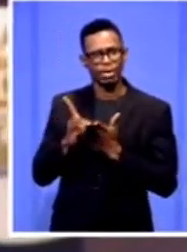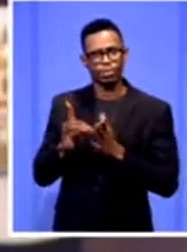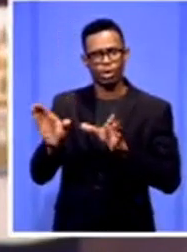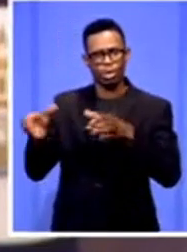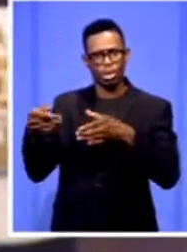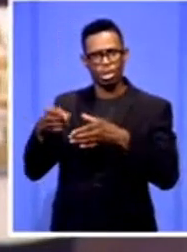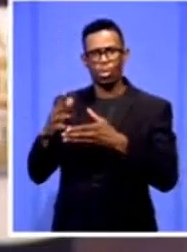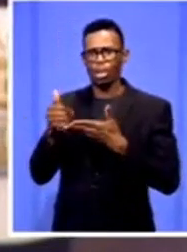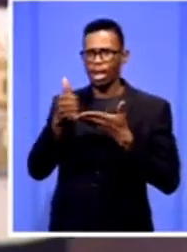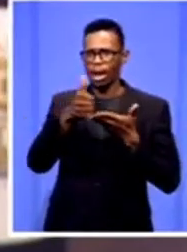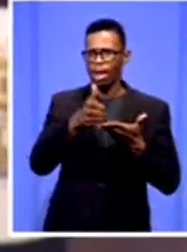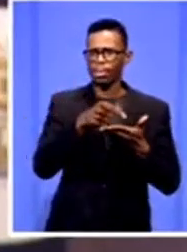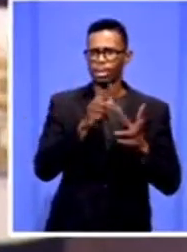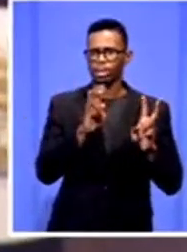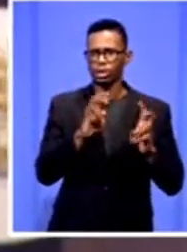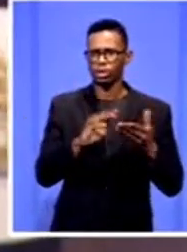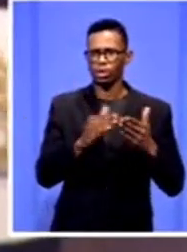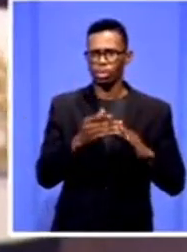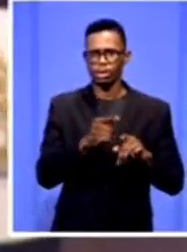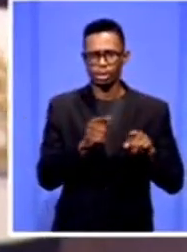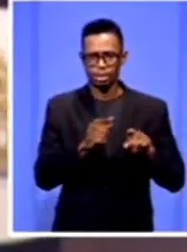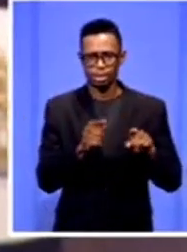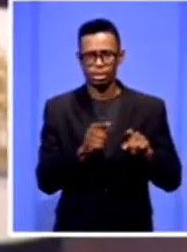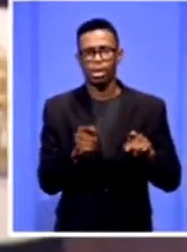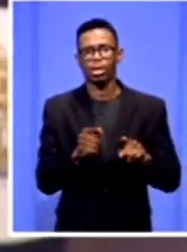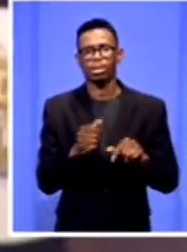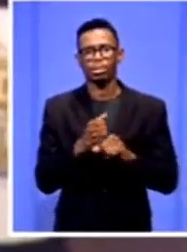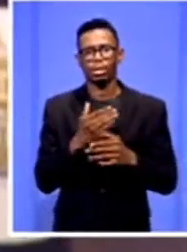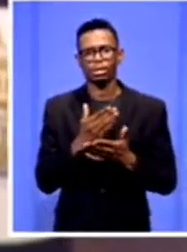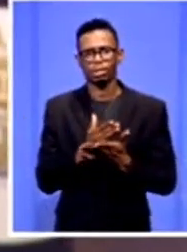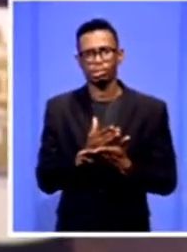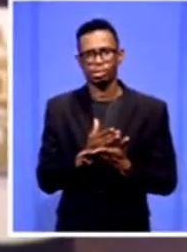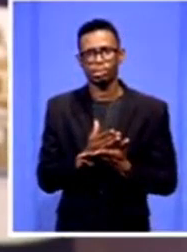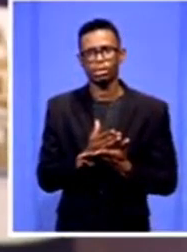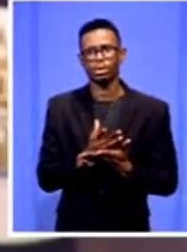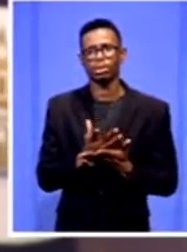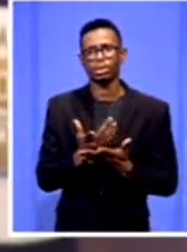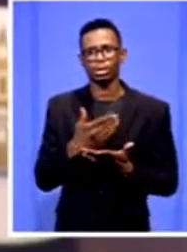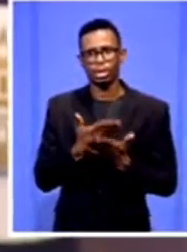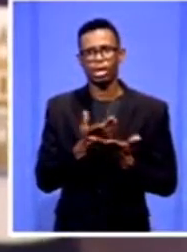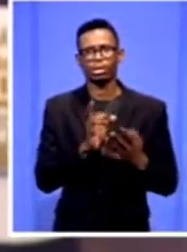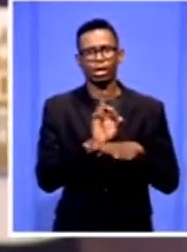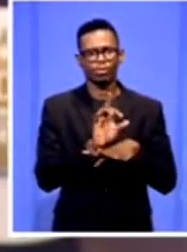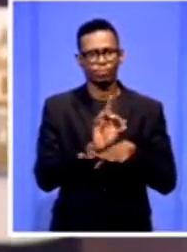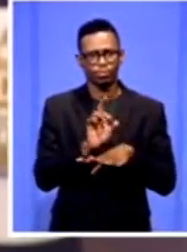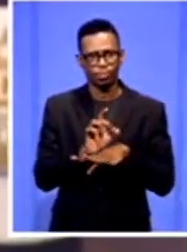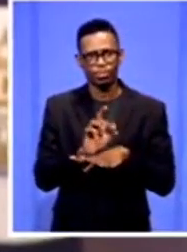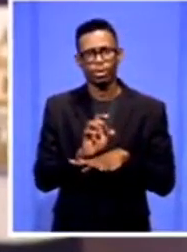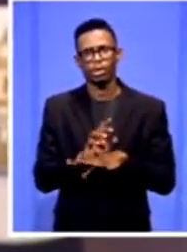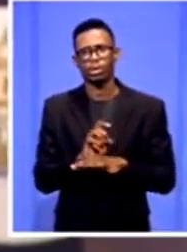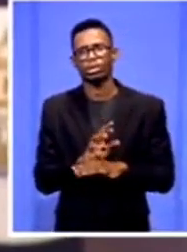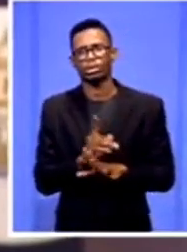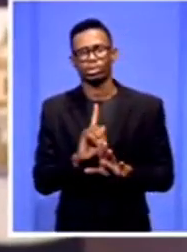tlo tseba hore yo eletse hore o etse jwang. Ke nahana hore karabo e tla ba teng. Re a